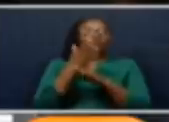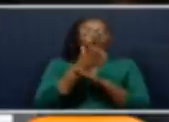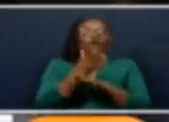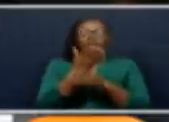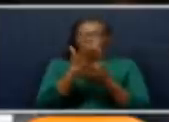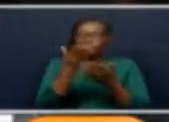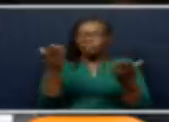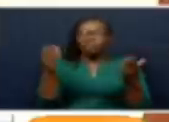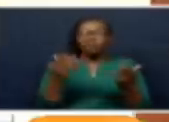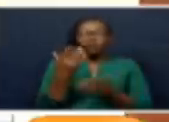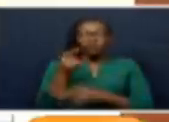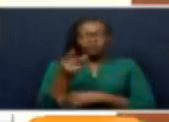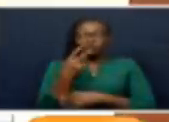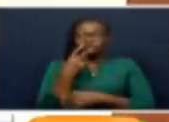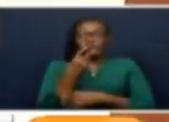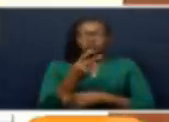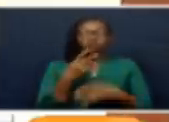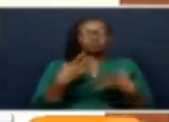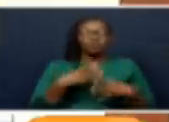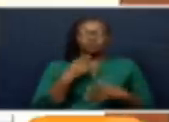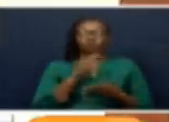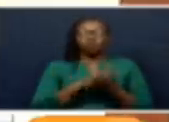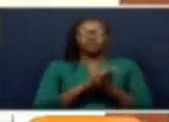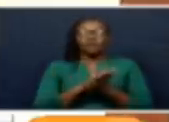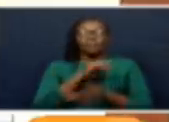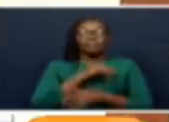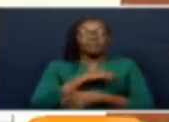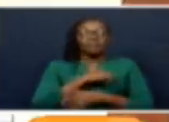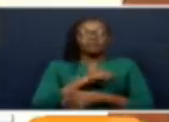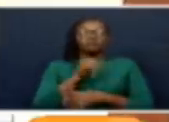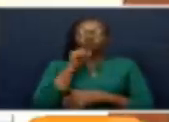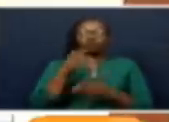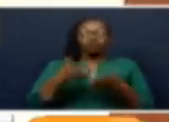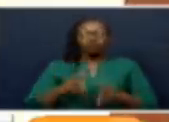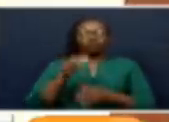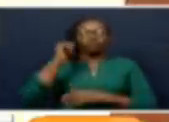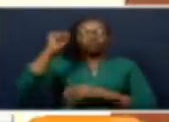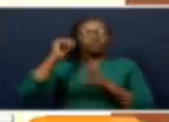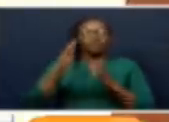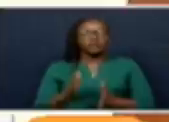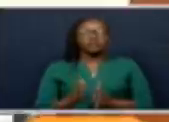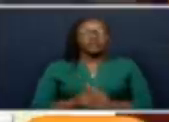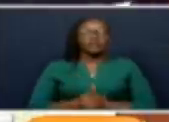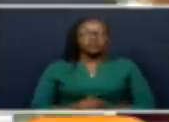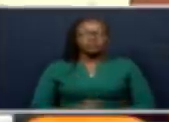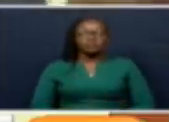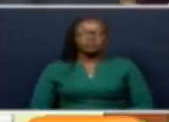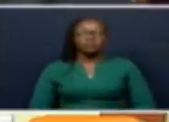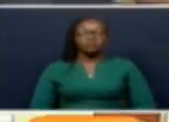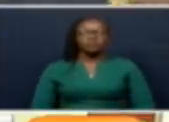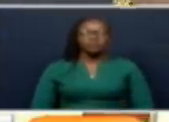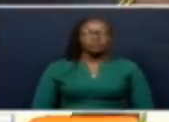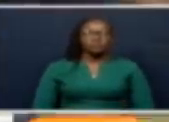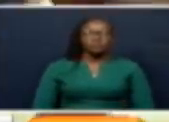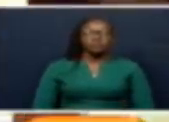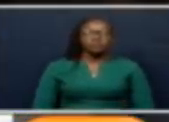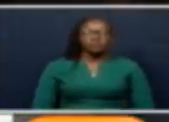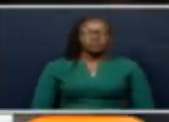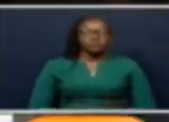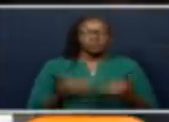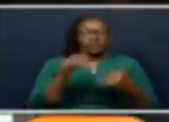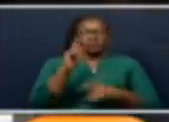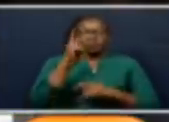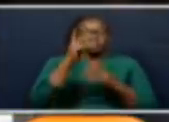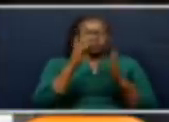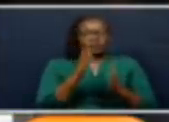see, people who make presidents are not politicians. The people right now, Kenyans, they are on drawing